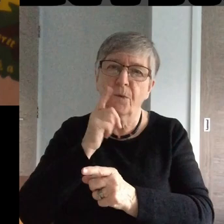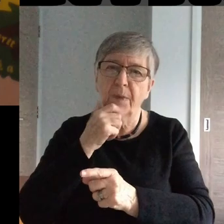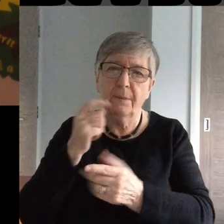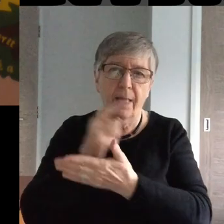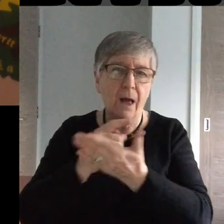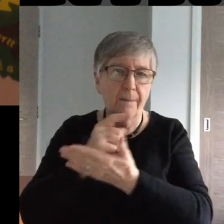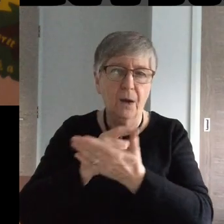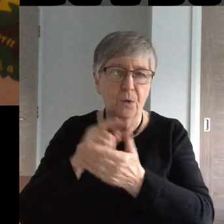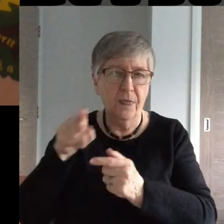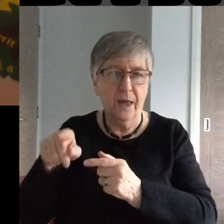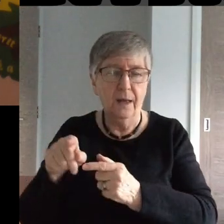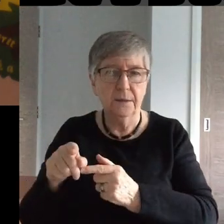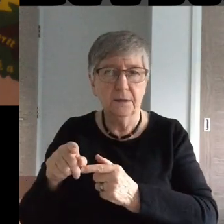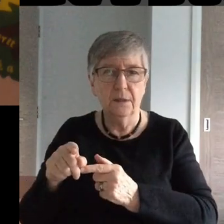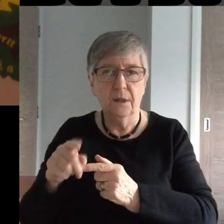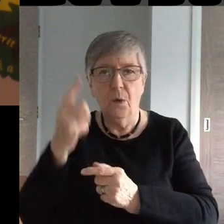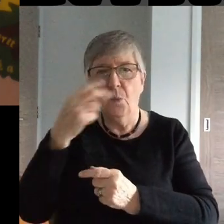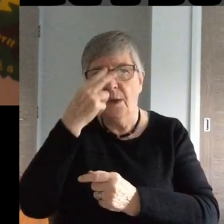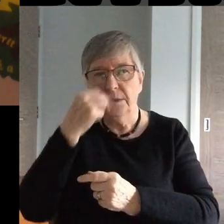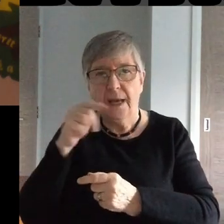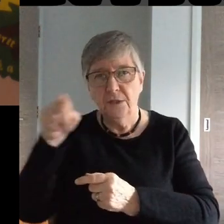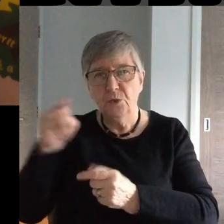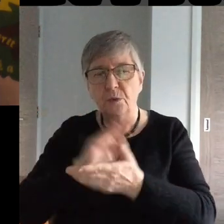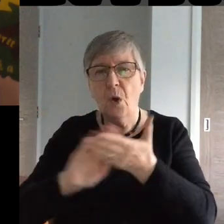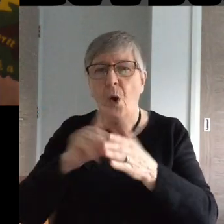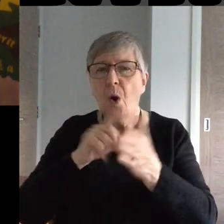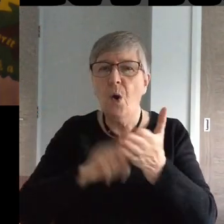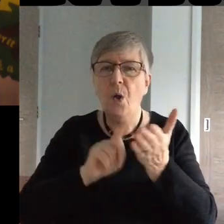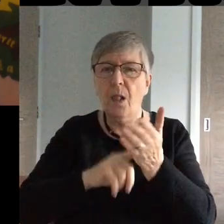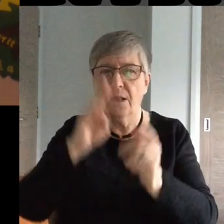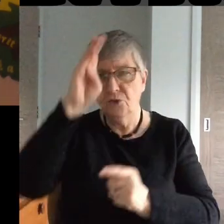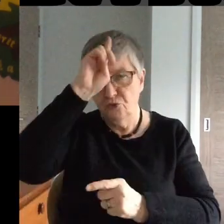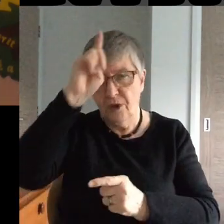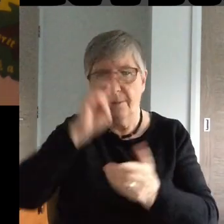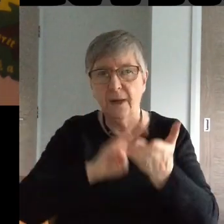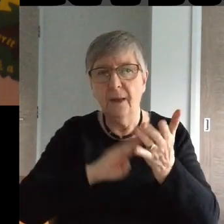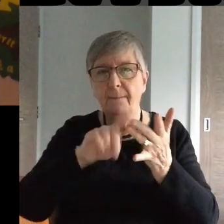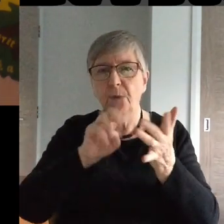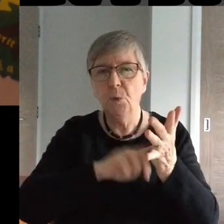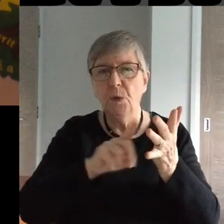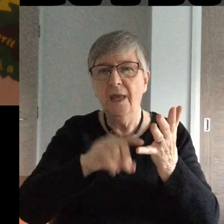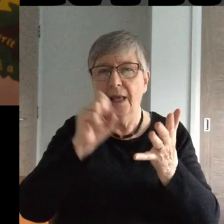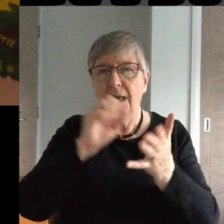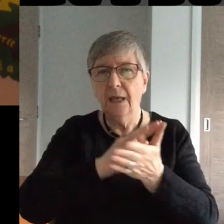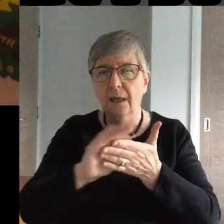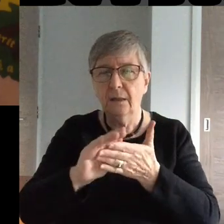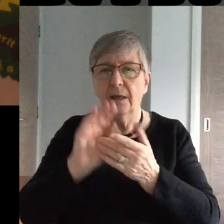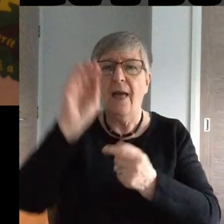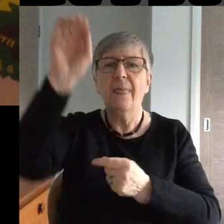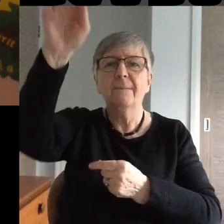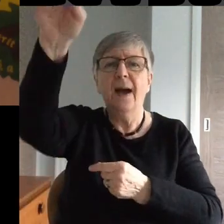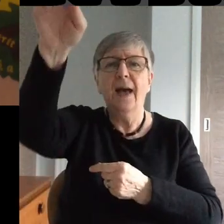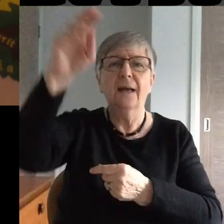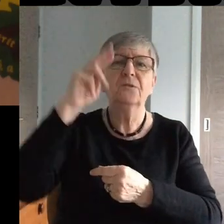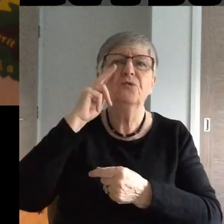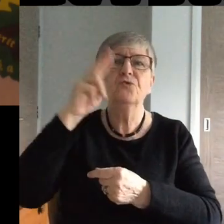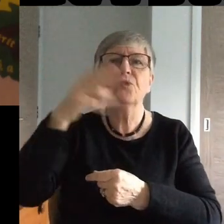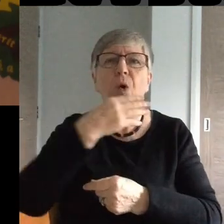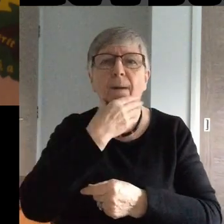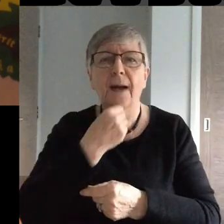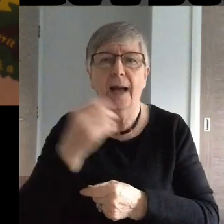Christ. And one night she was in a hall in Munich speaking, and at the back of the hall she noticed a